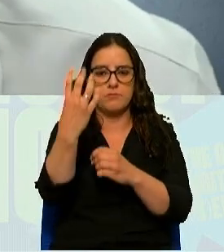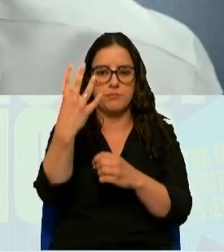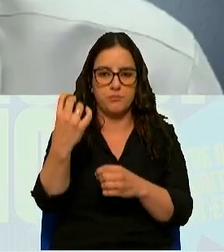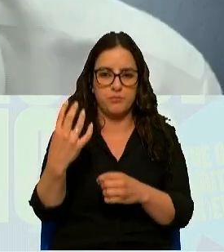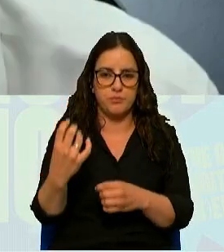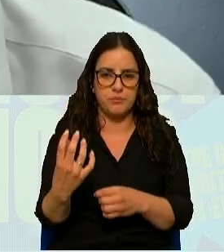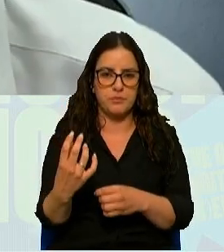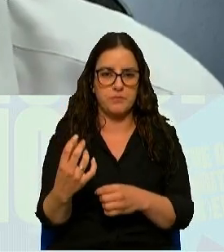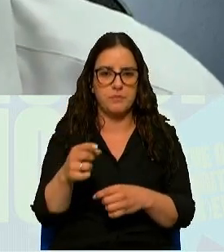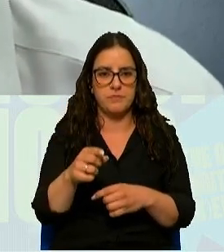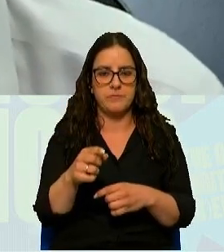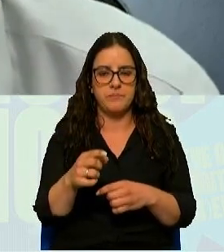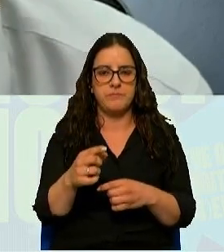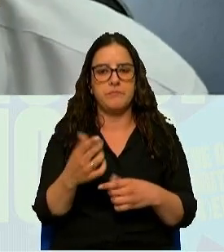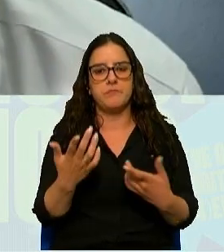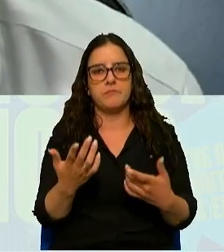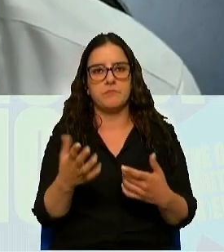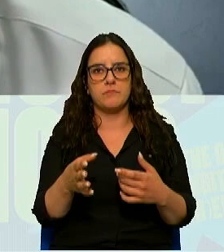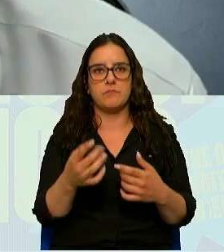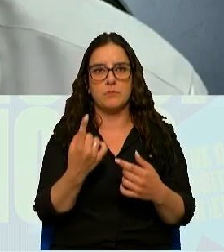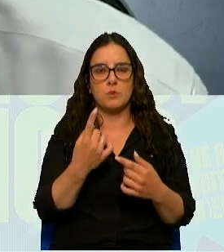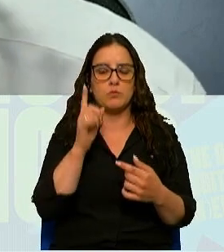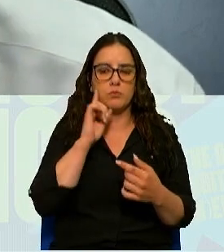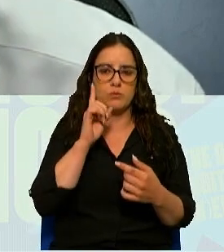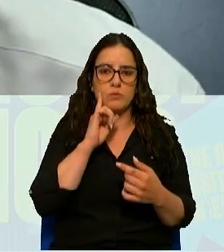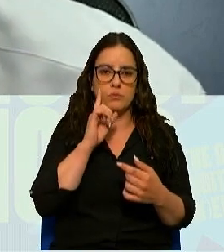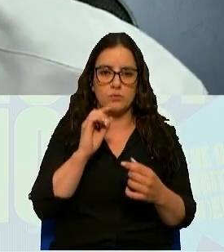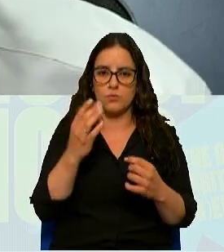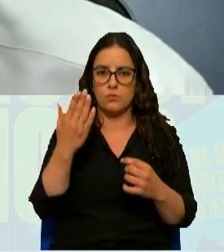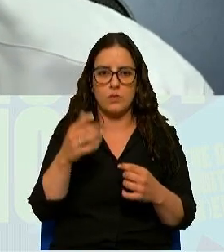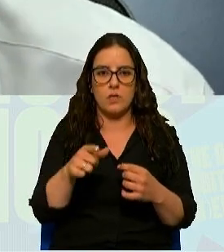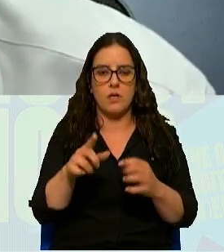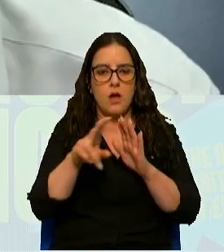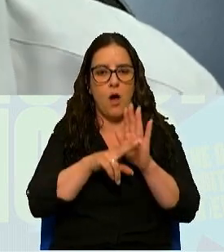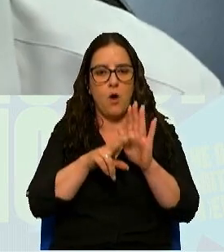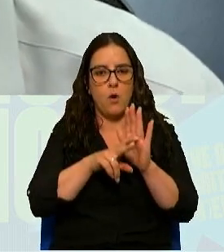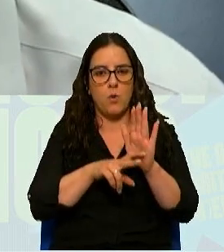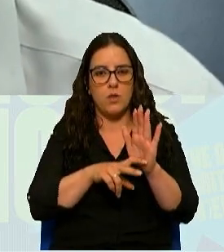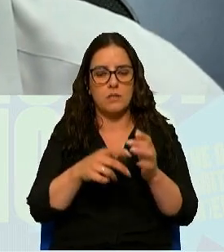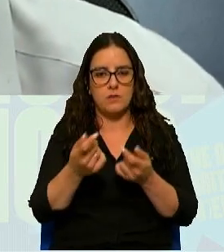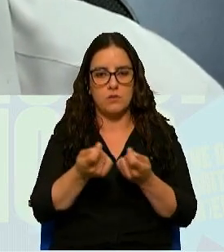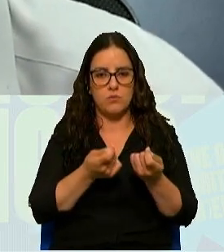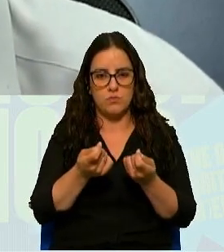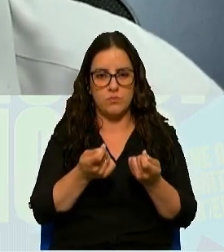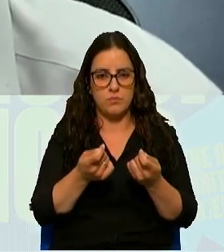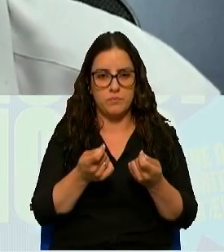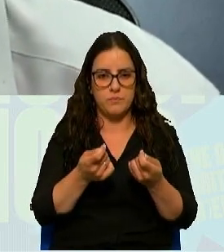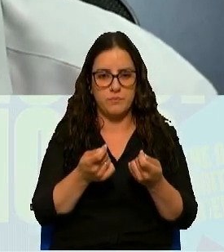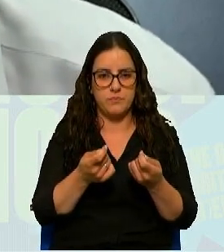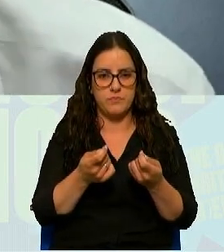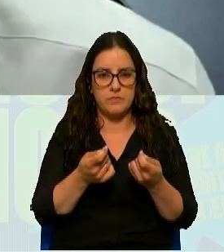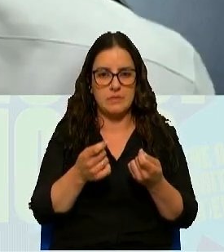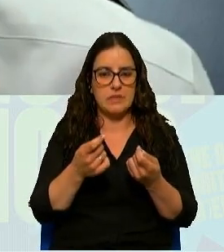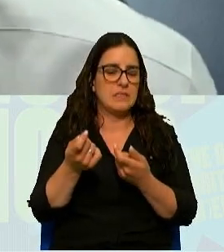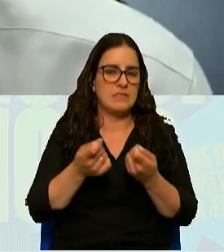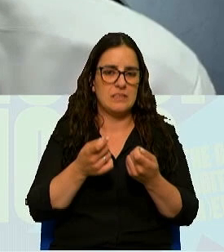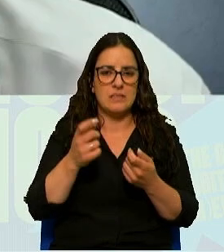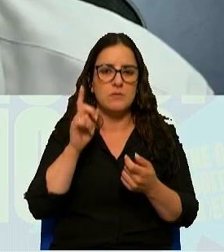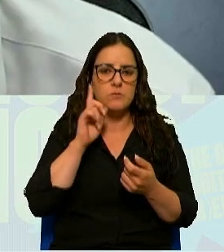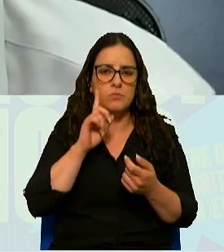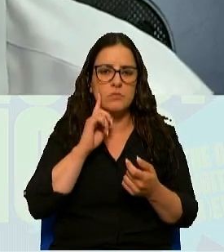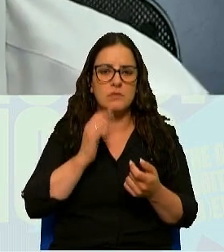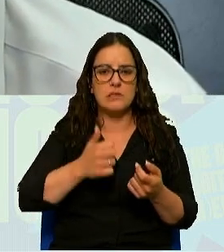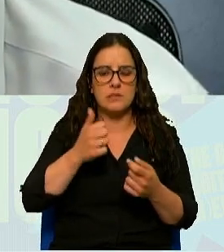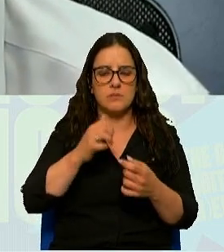And finally, I think one of the most important things here is regulation. I mean, regulation is so important for trust